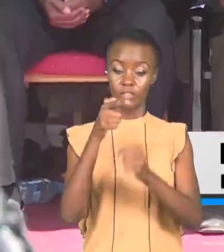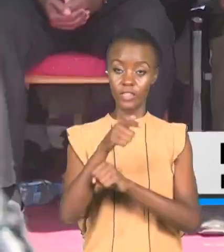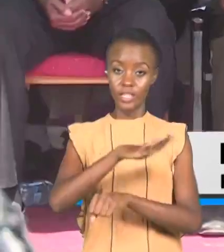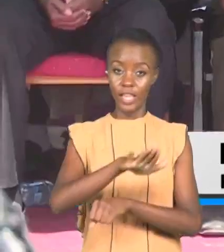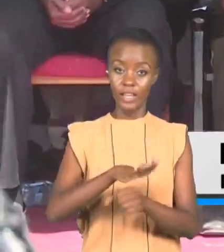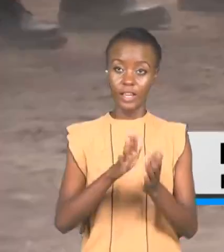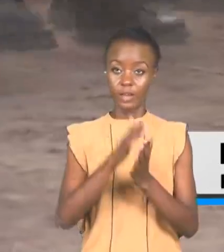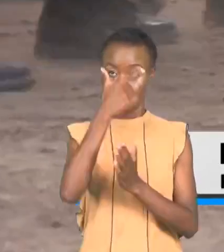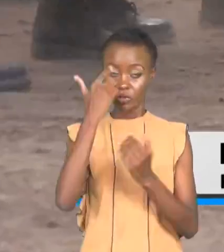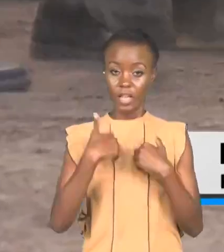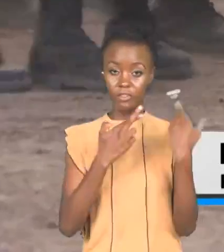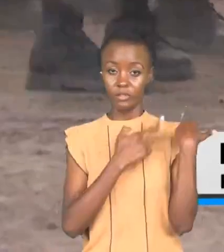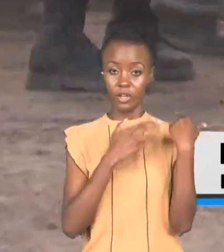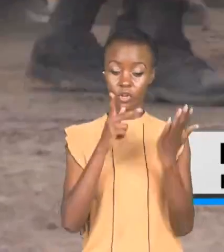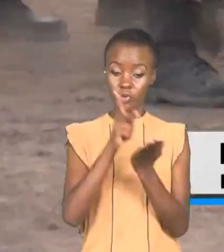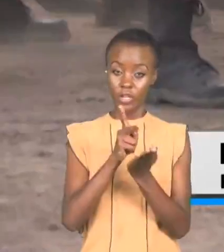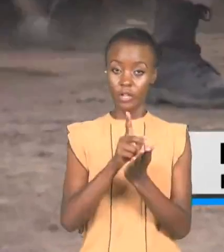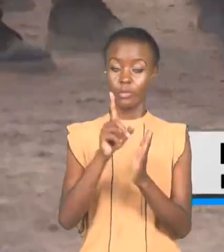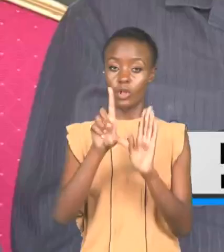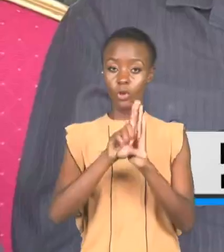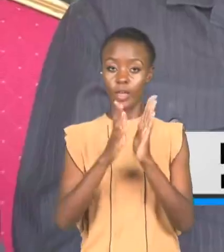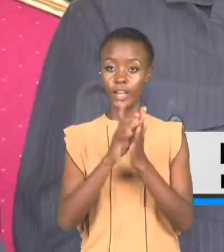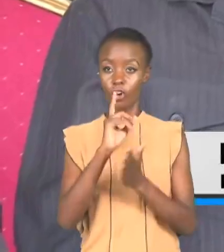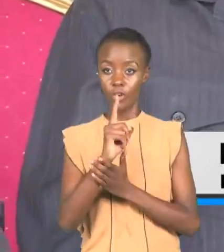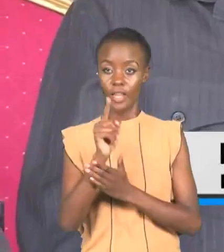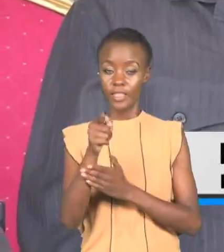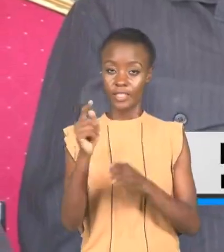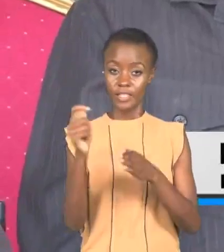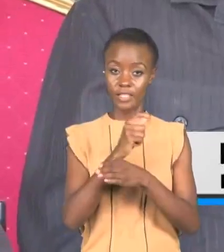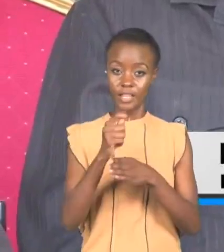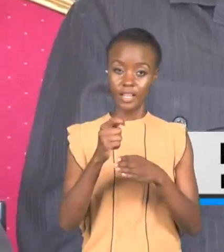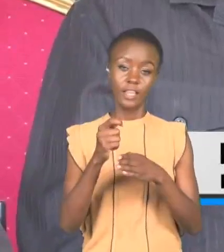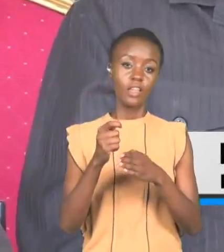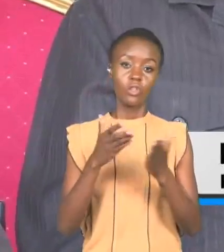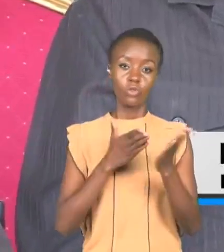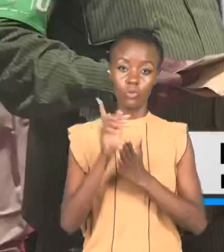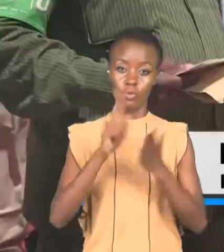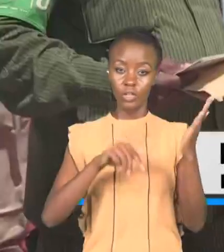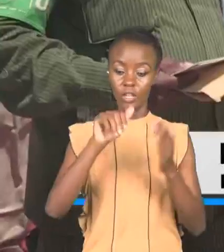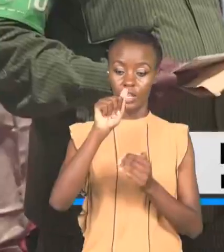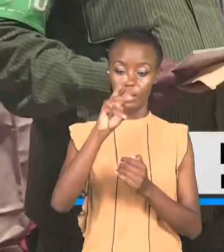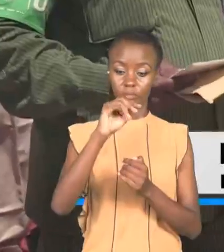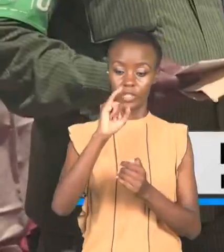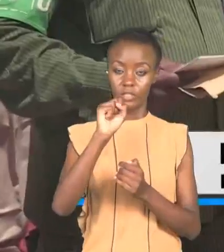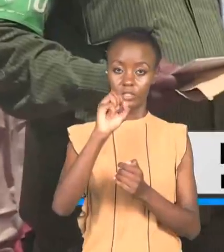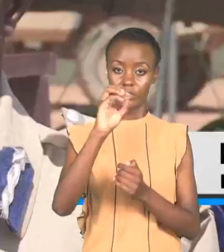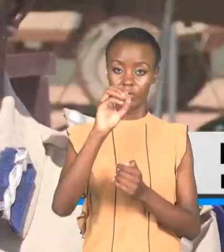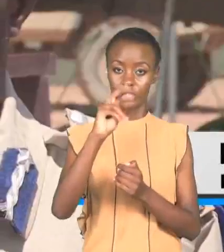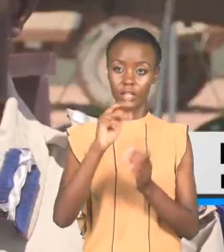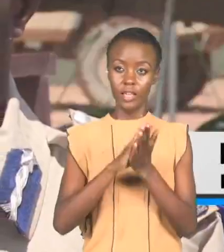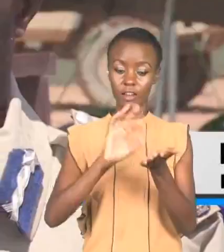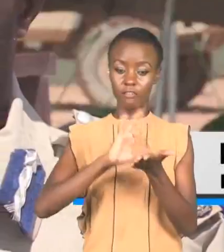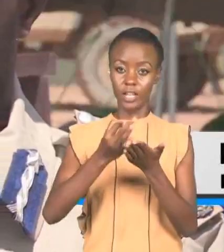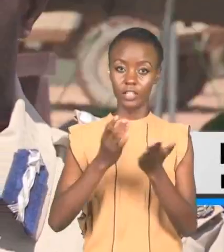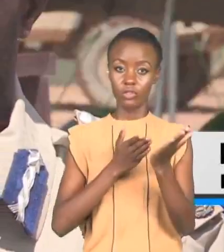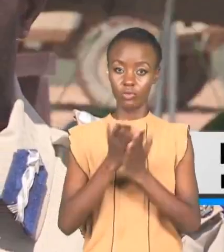are mandated to maintain law and order. The training was conducted by AMISOM Police and funded by the European Union. You're